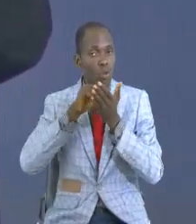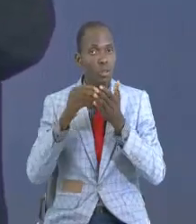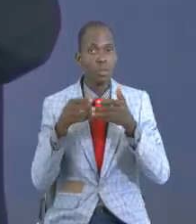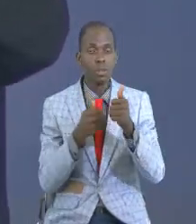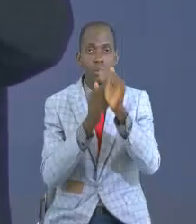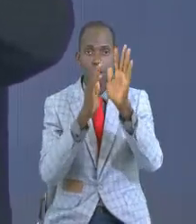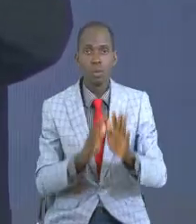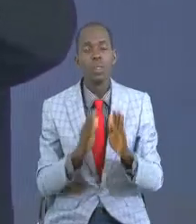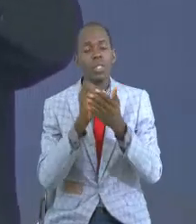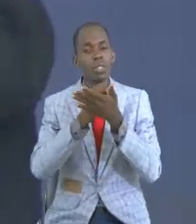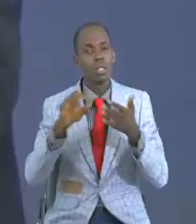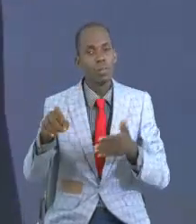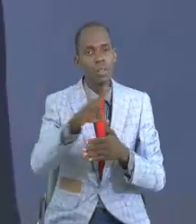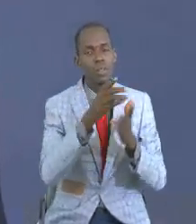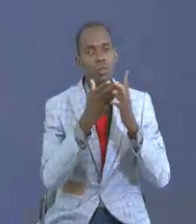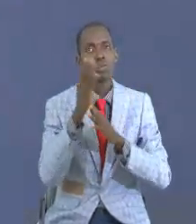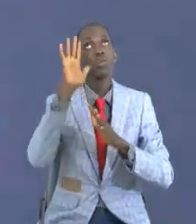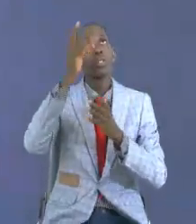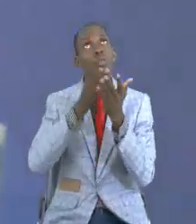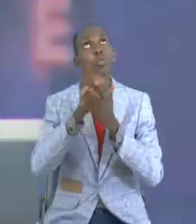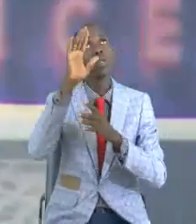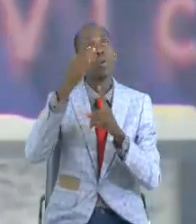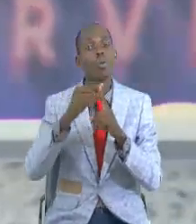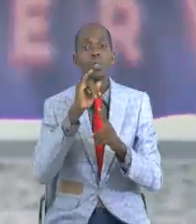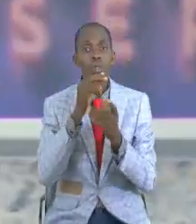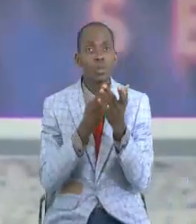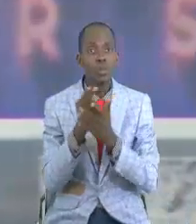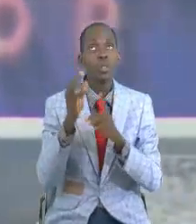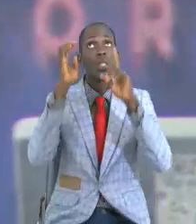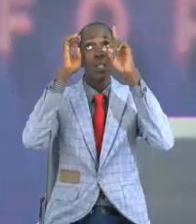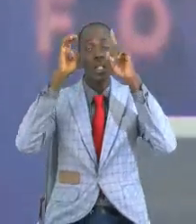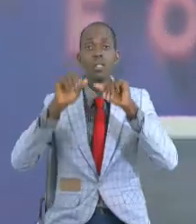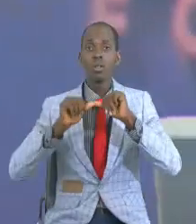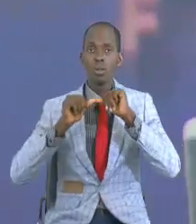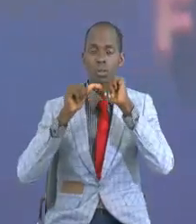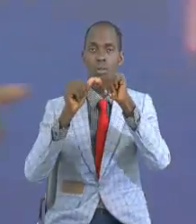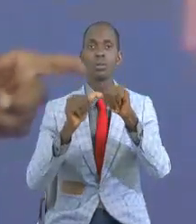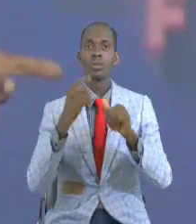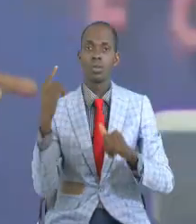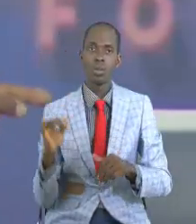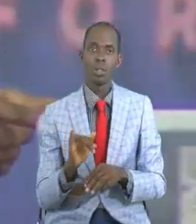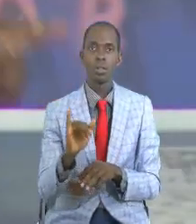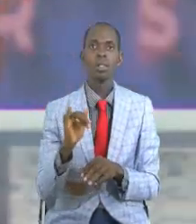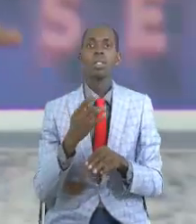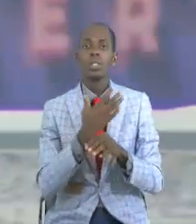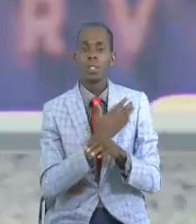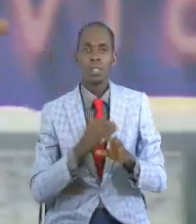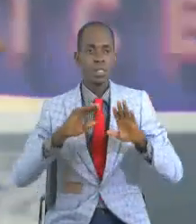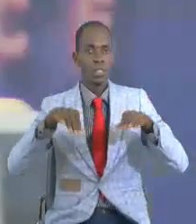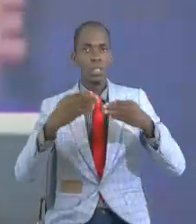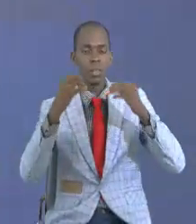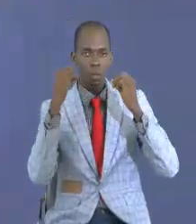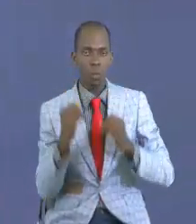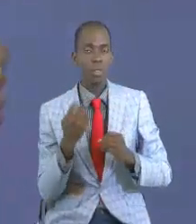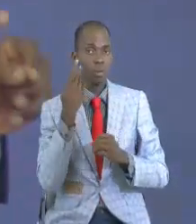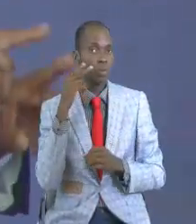through the truth that word is true it continues ever it says sanctifies they give them power behold they give